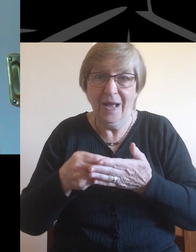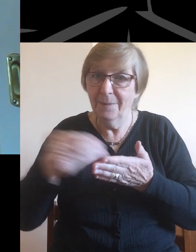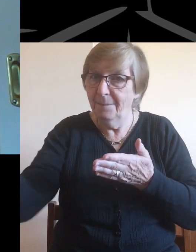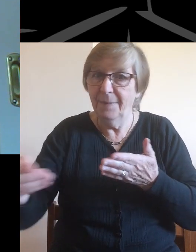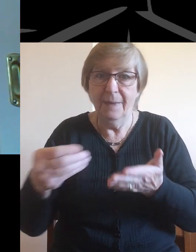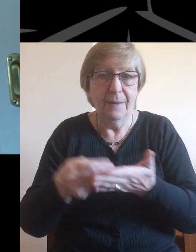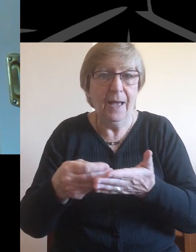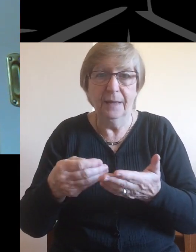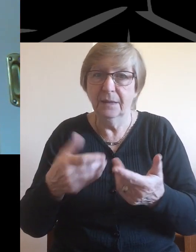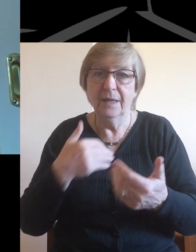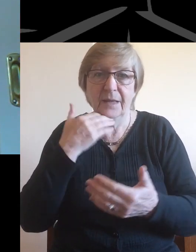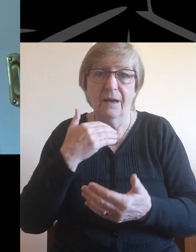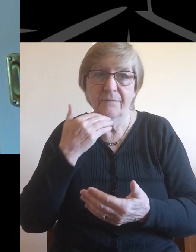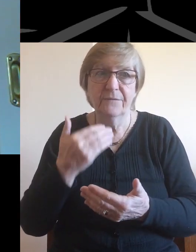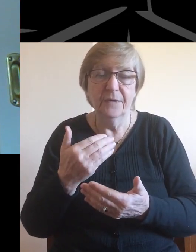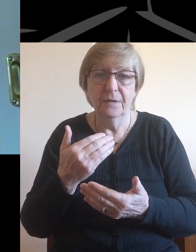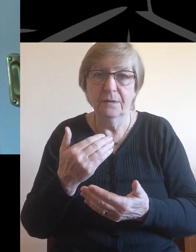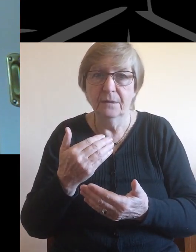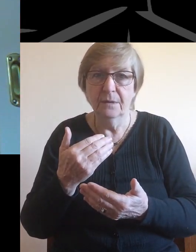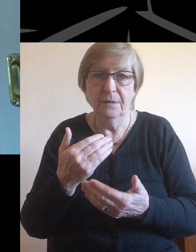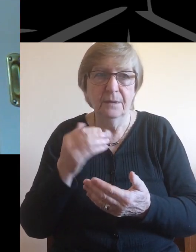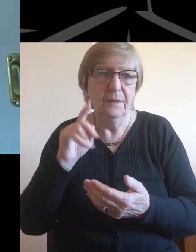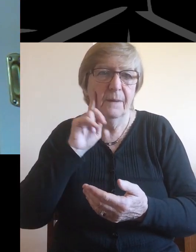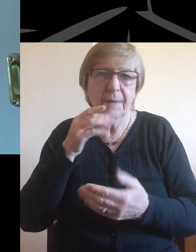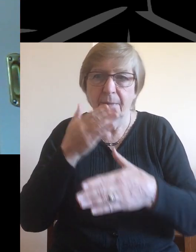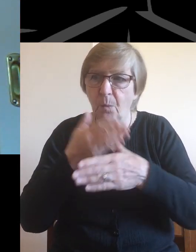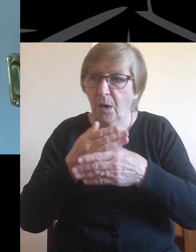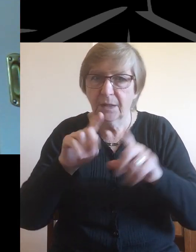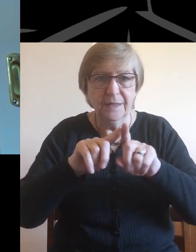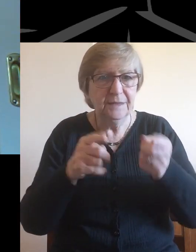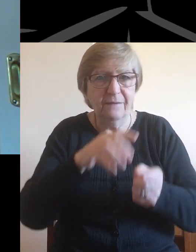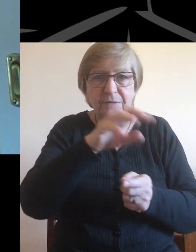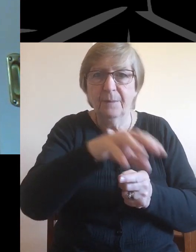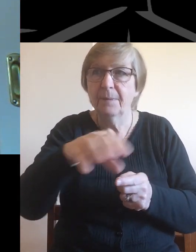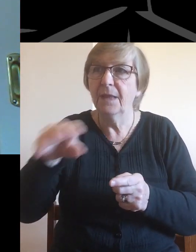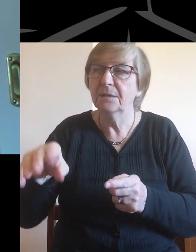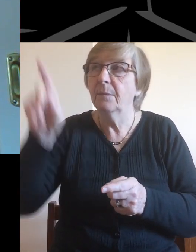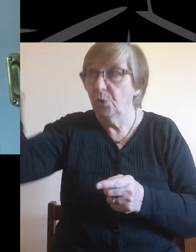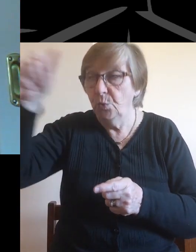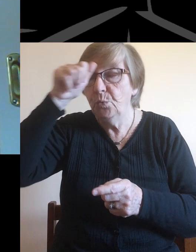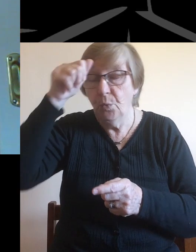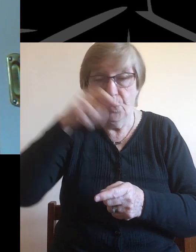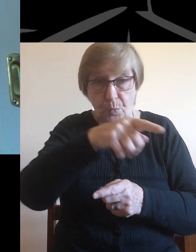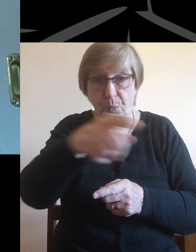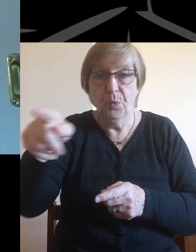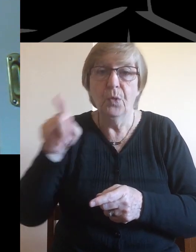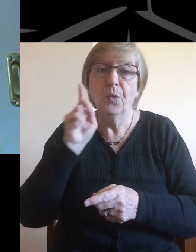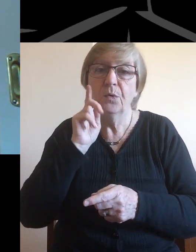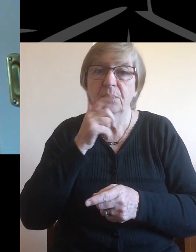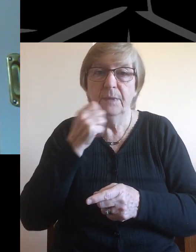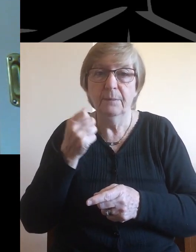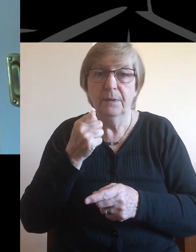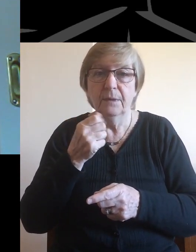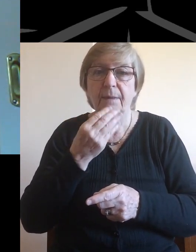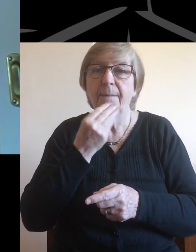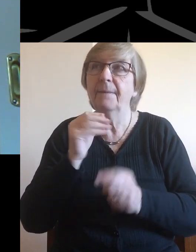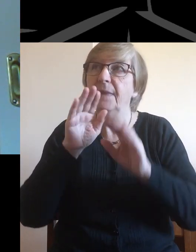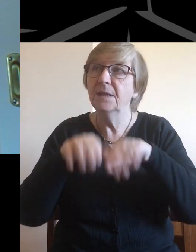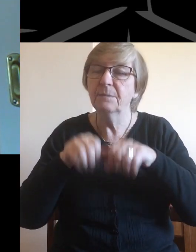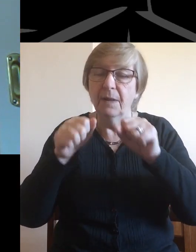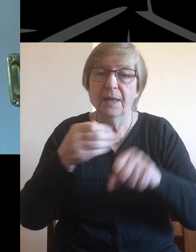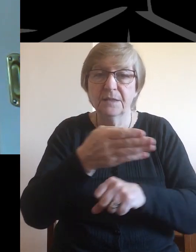them for their dedication in so many different spheres. But you know who they are, Lord. We ask you to bless them.